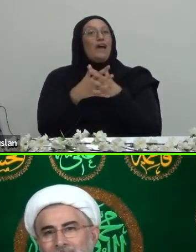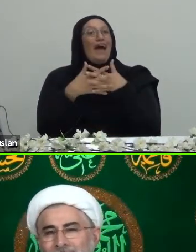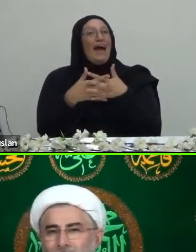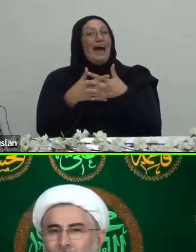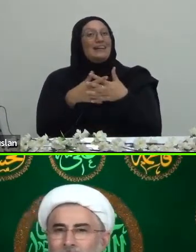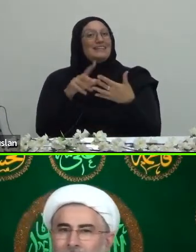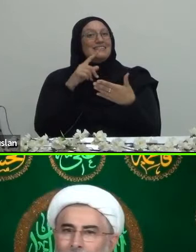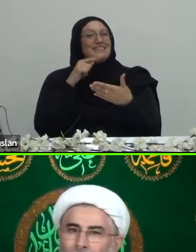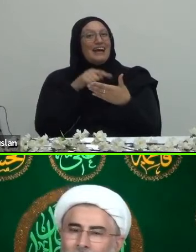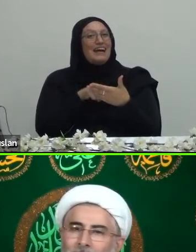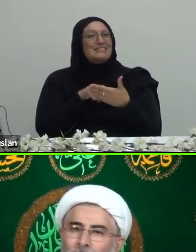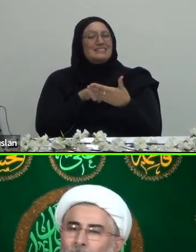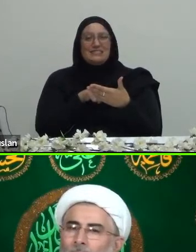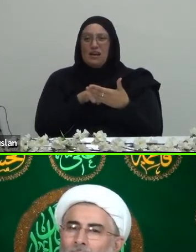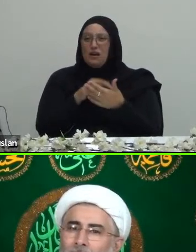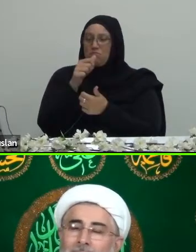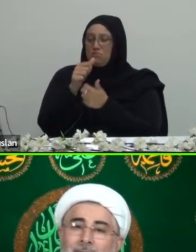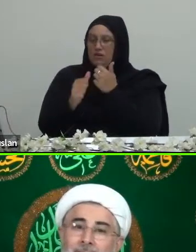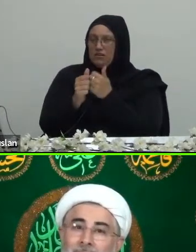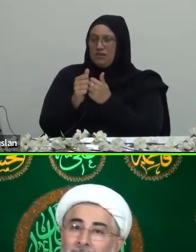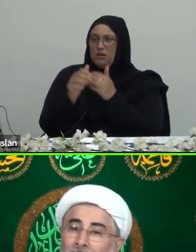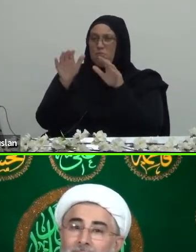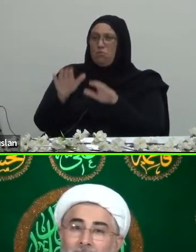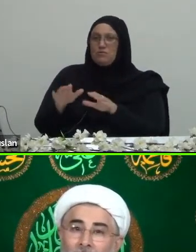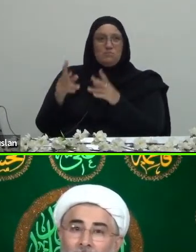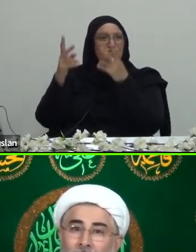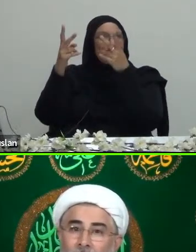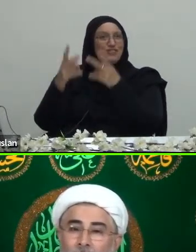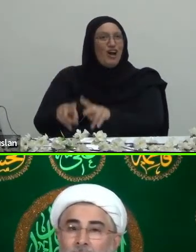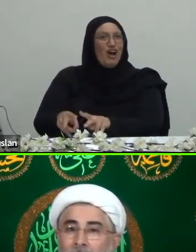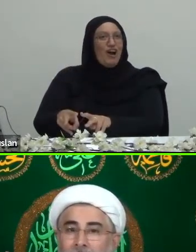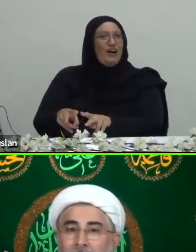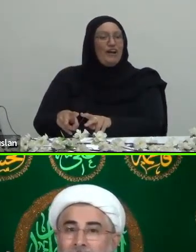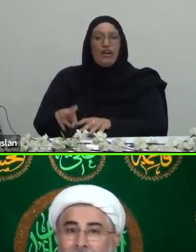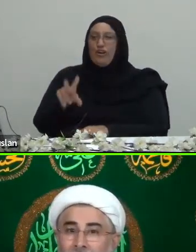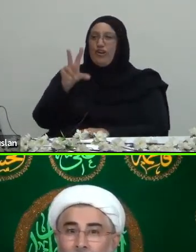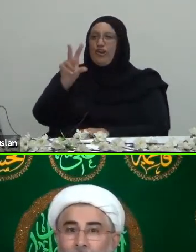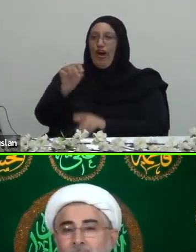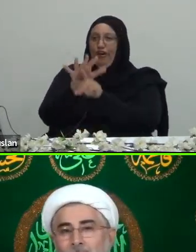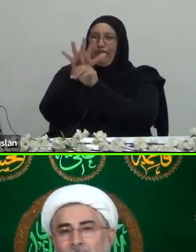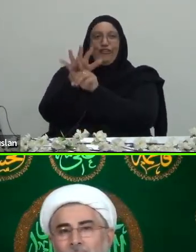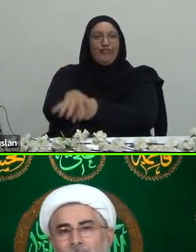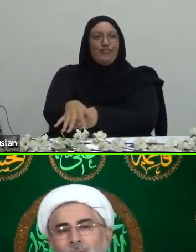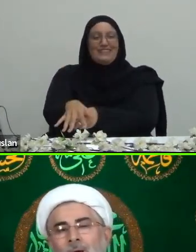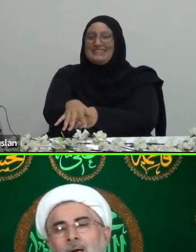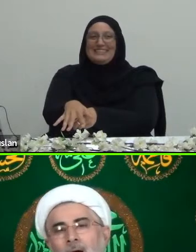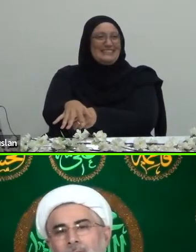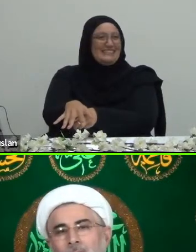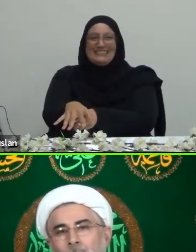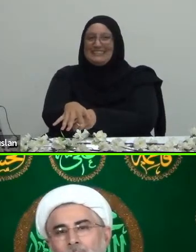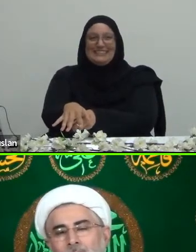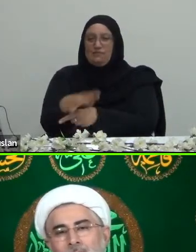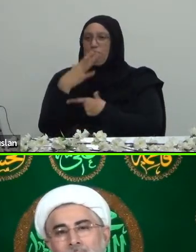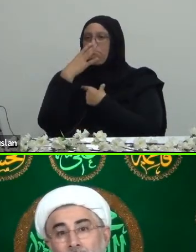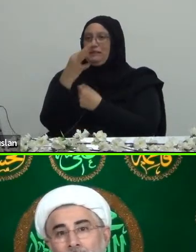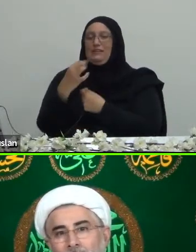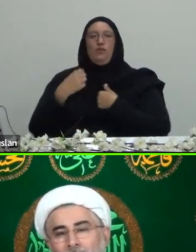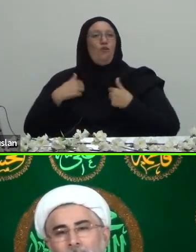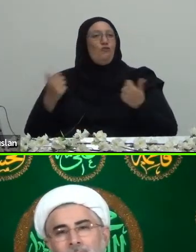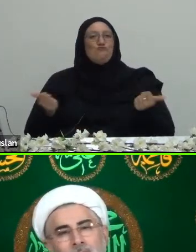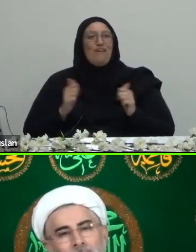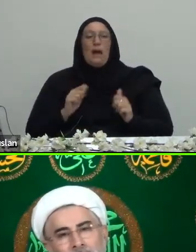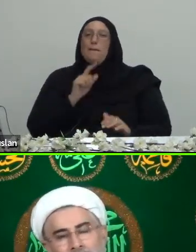down. He has already appointed you, unless really there are circumstances that is impossible for you. Otherwise, the